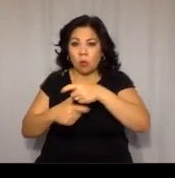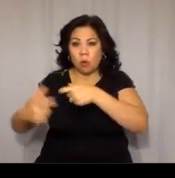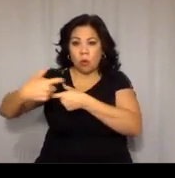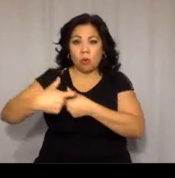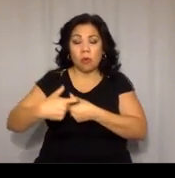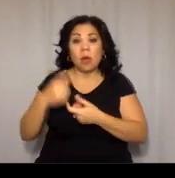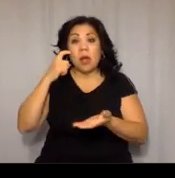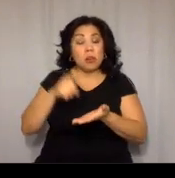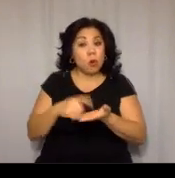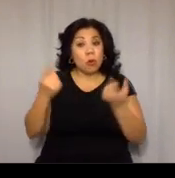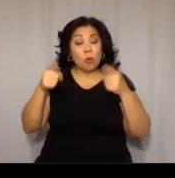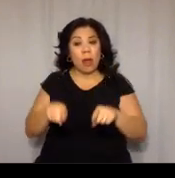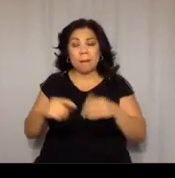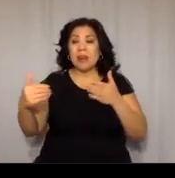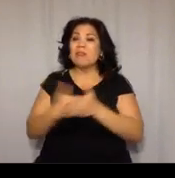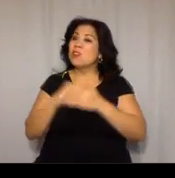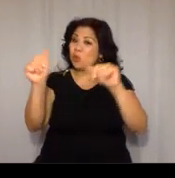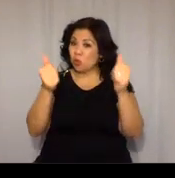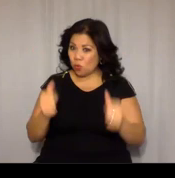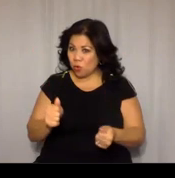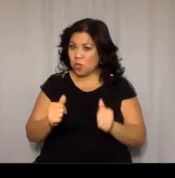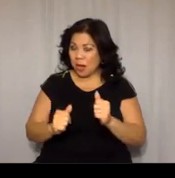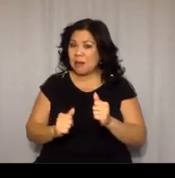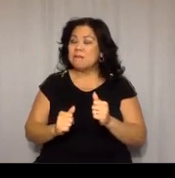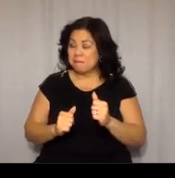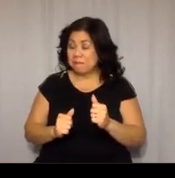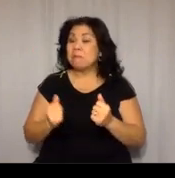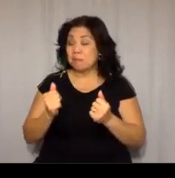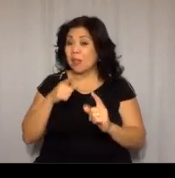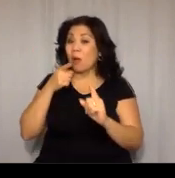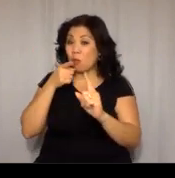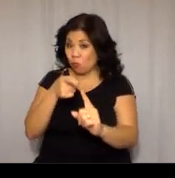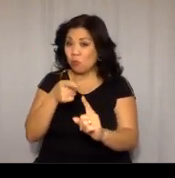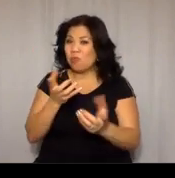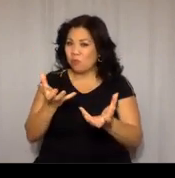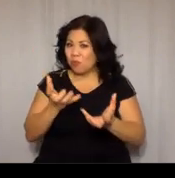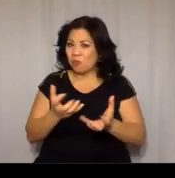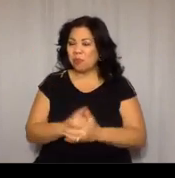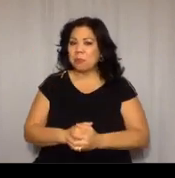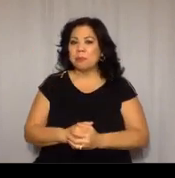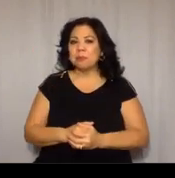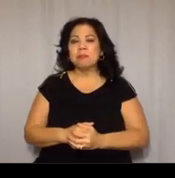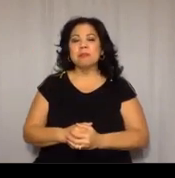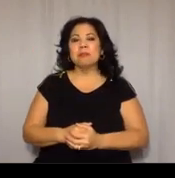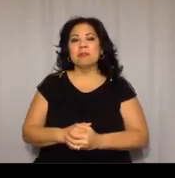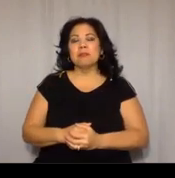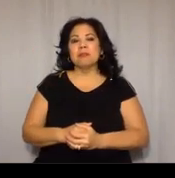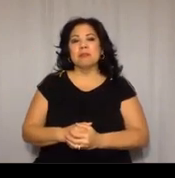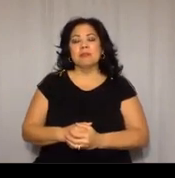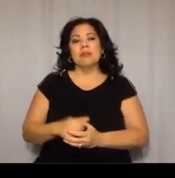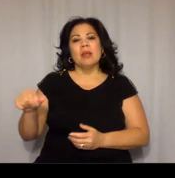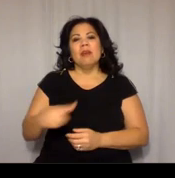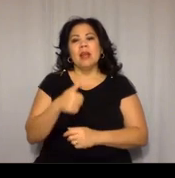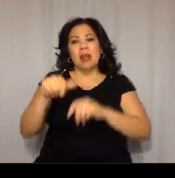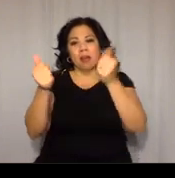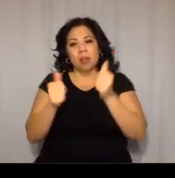the circles overlapped. We get some new shapes, which is what we want to have happen. All right, so I'm going to put another shape